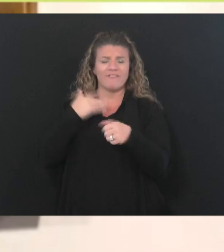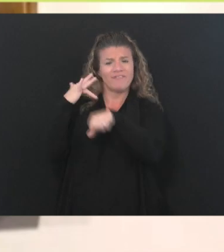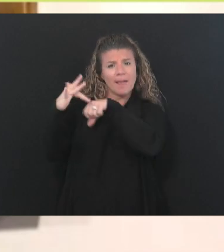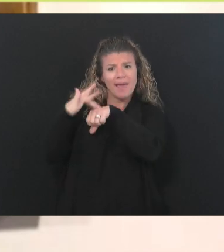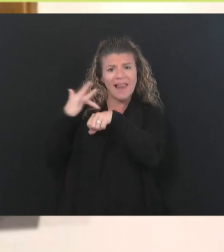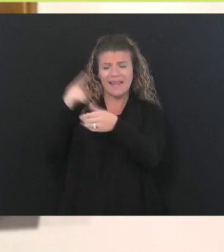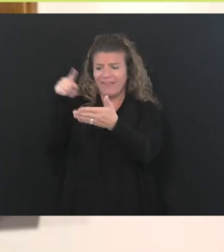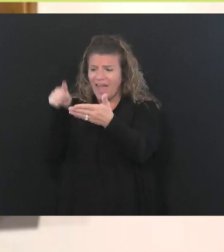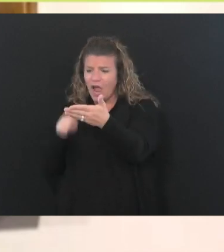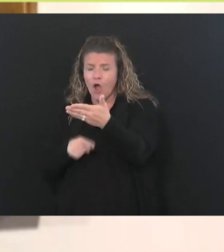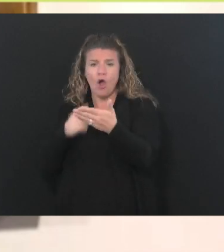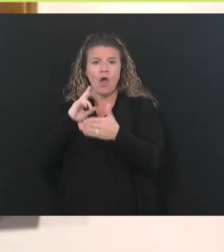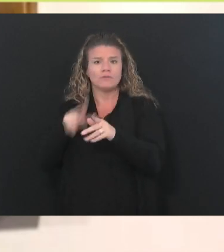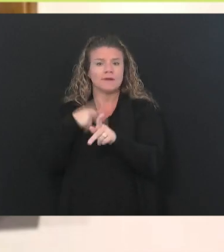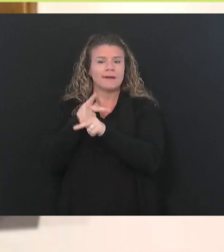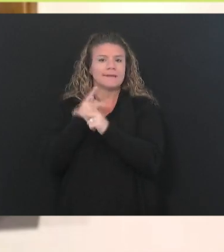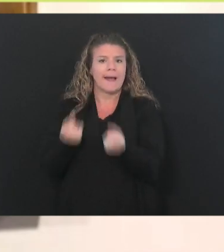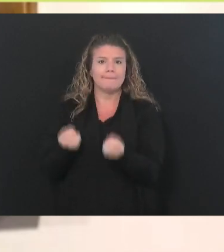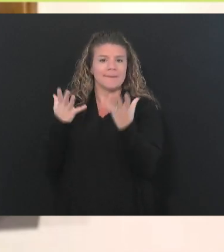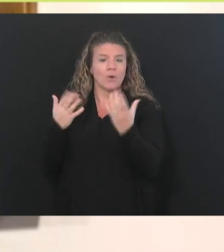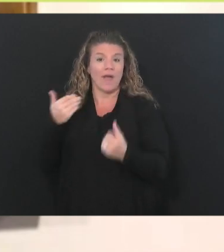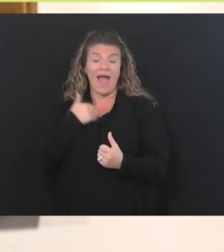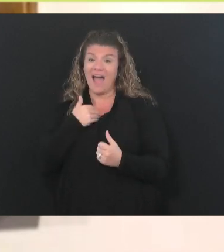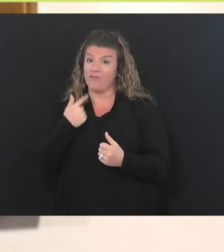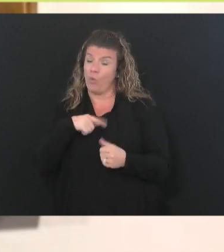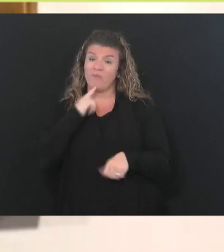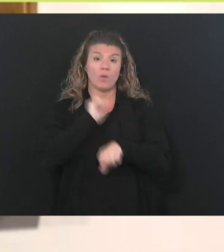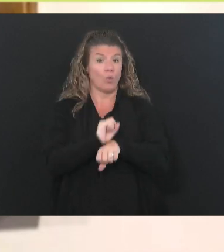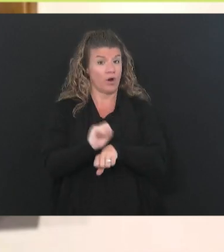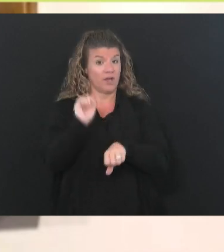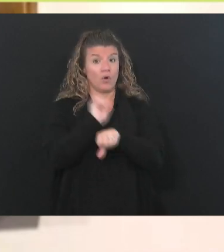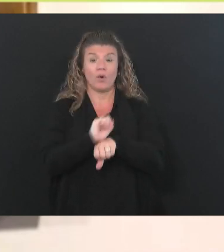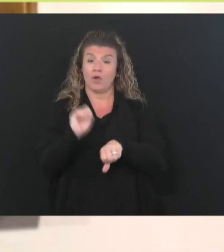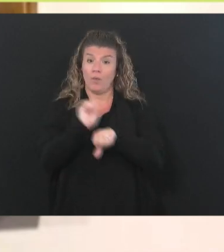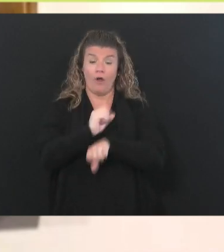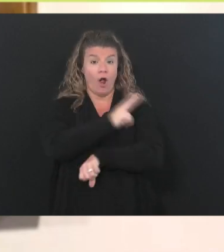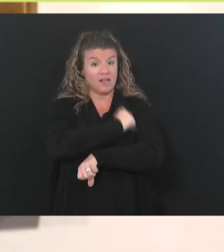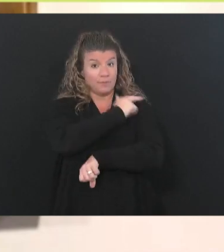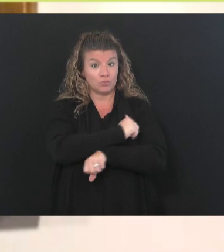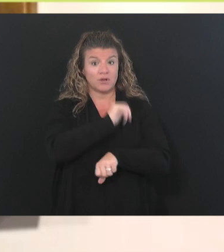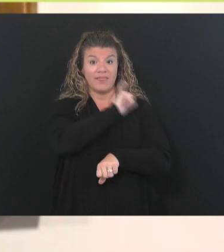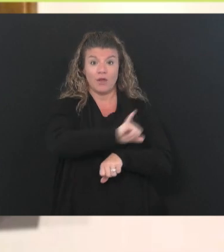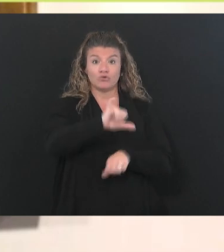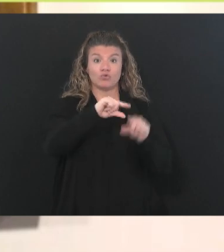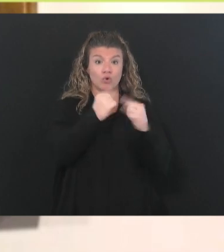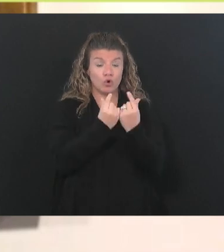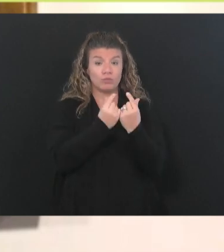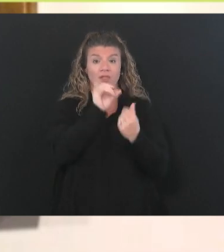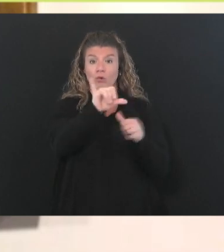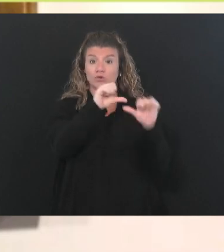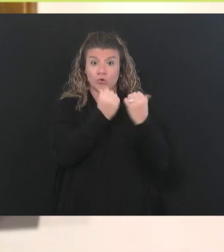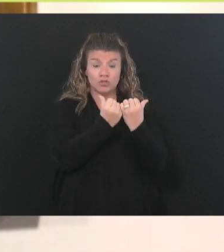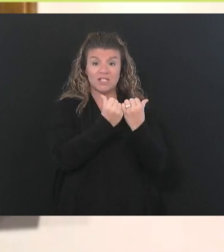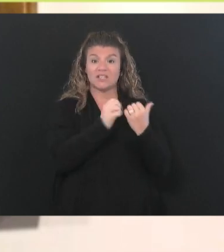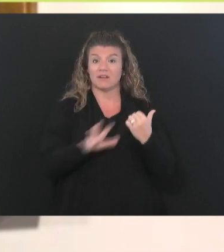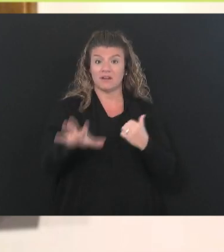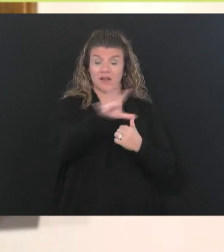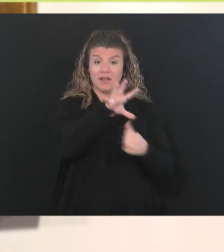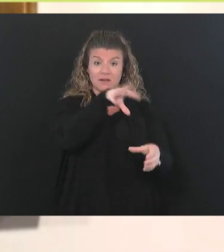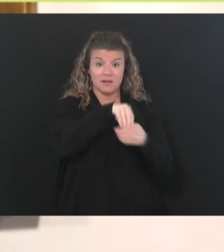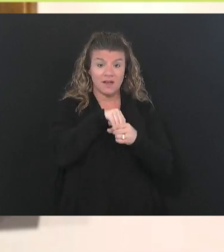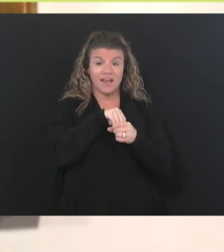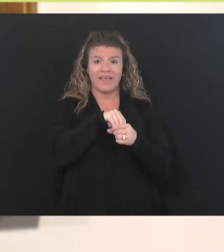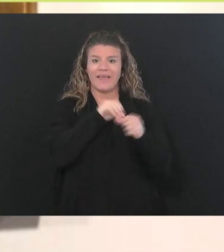availability of capacity, we've been working closely with the hospital associations, with the hospitals, with the